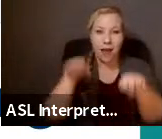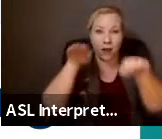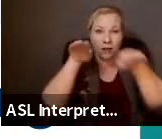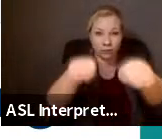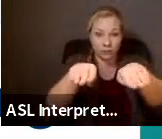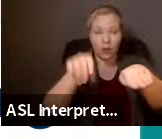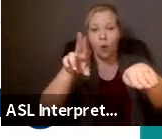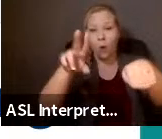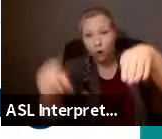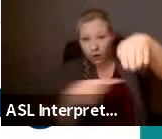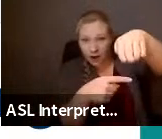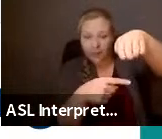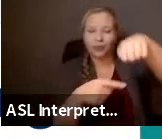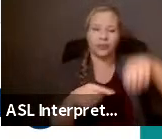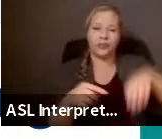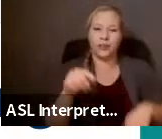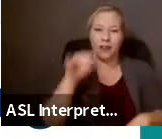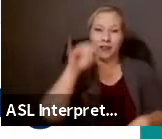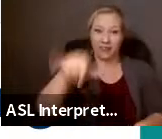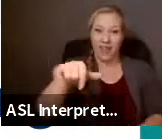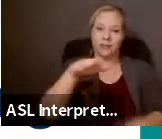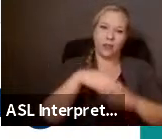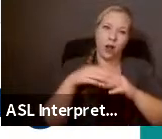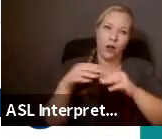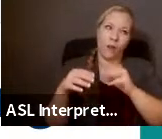it would be on the west side of the bridge at that point.